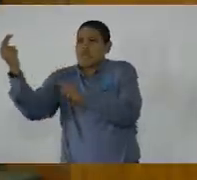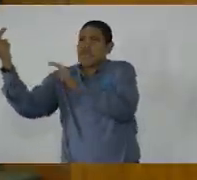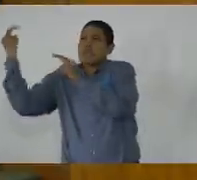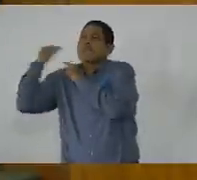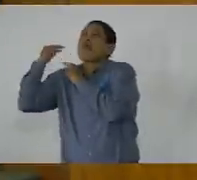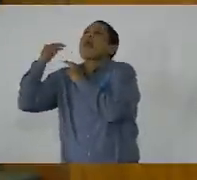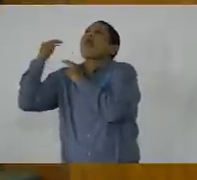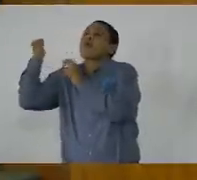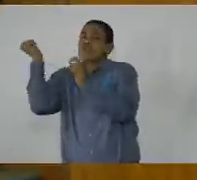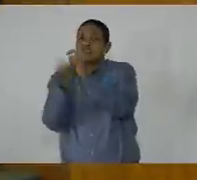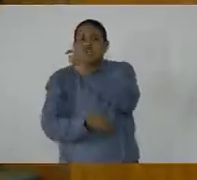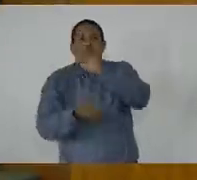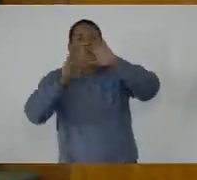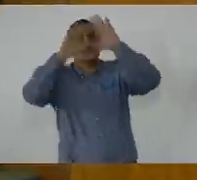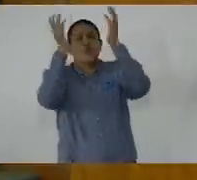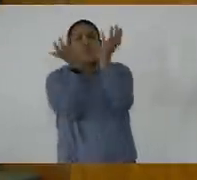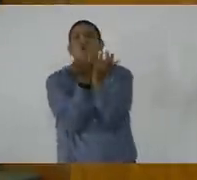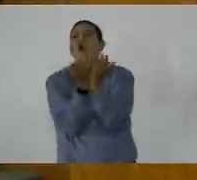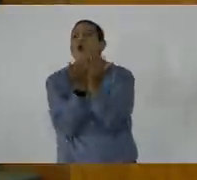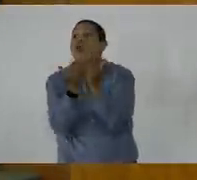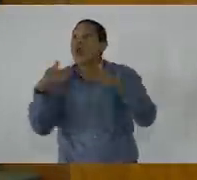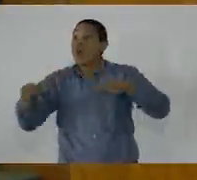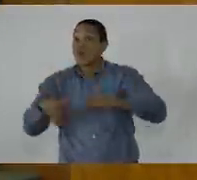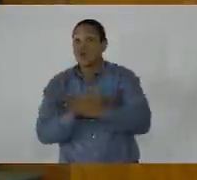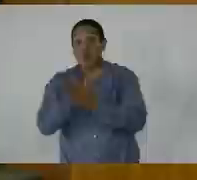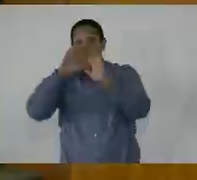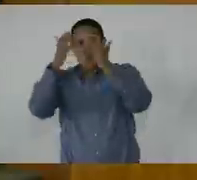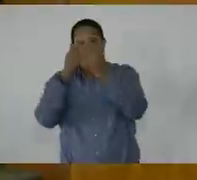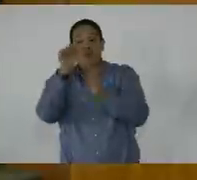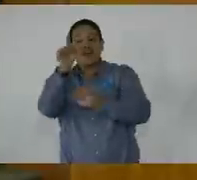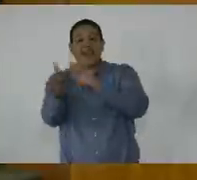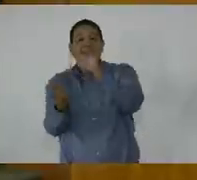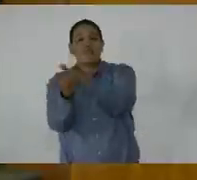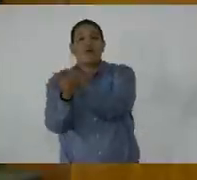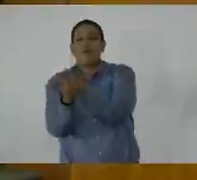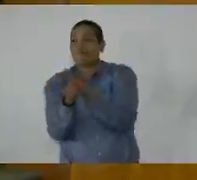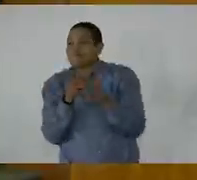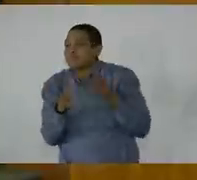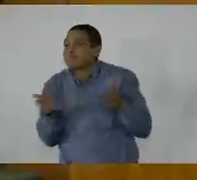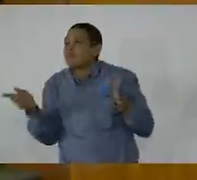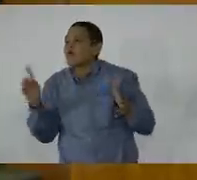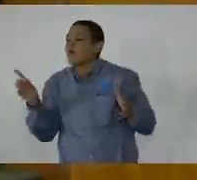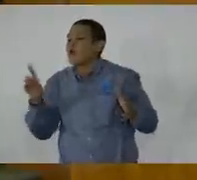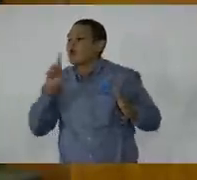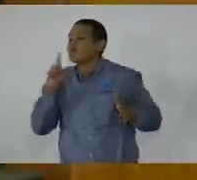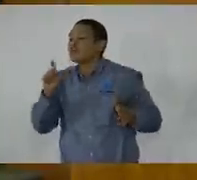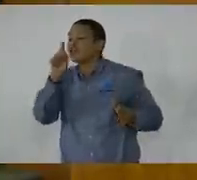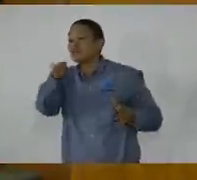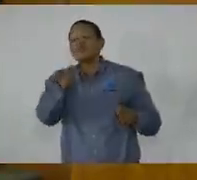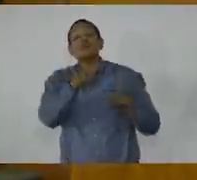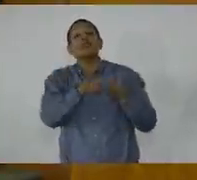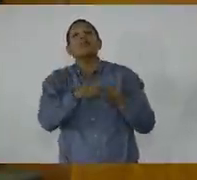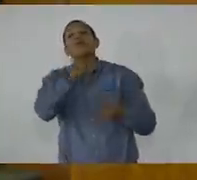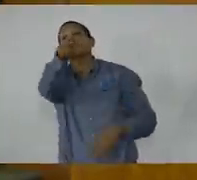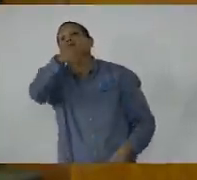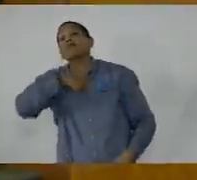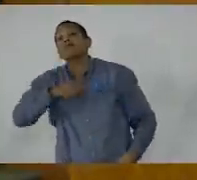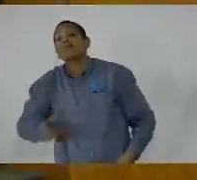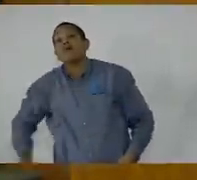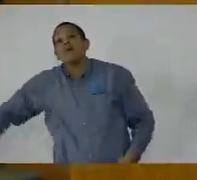world. A new world could emerge, the contours of which it is incumbent on us